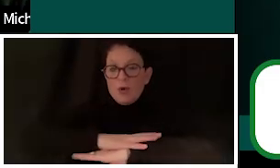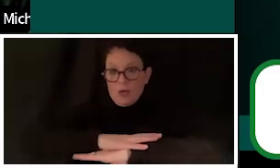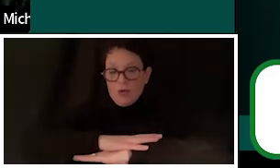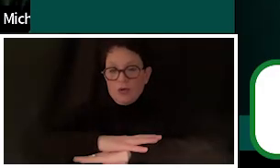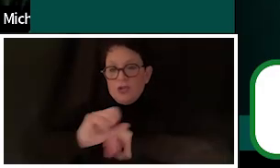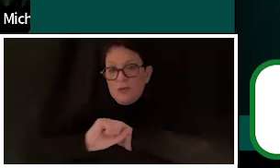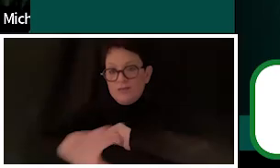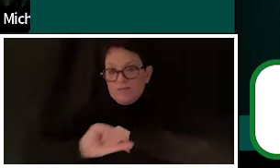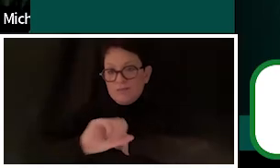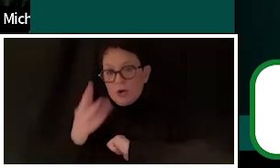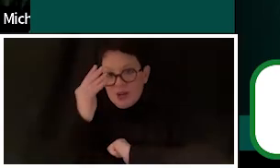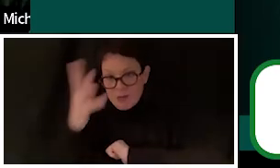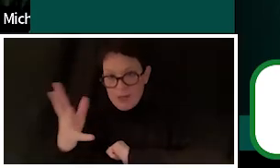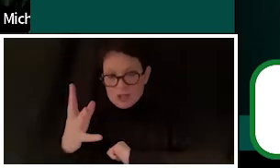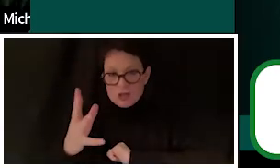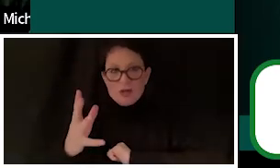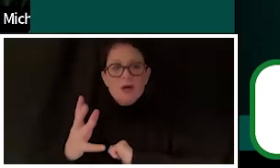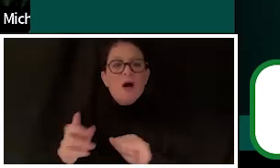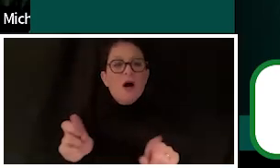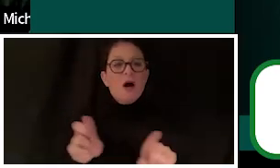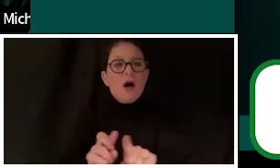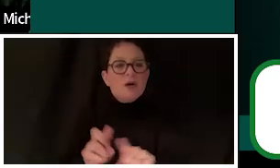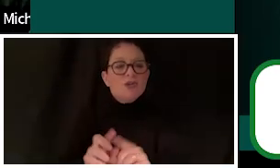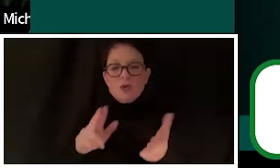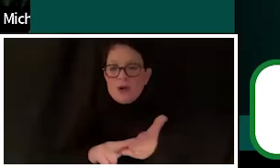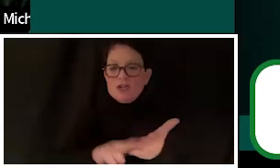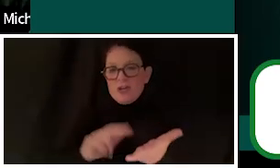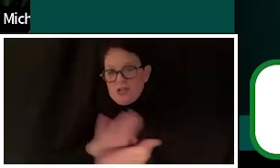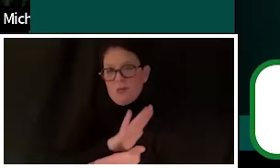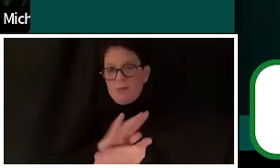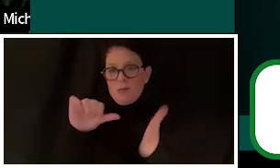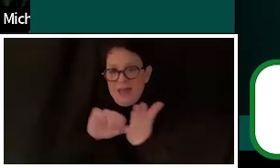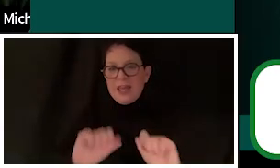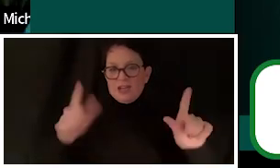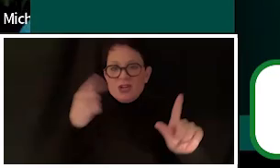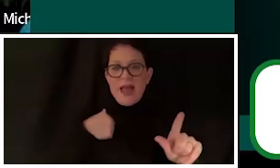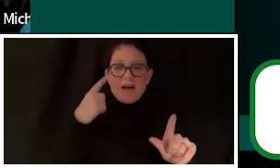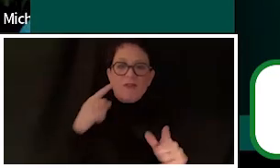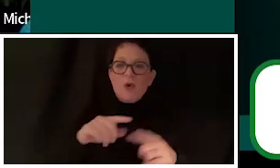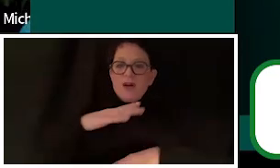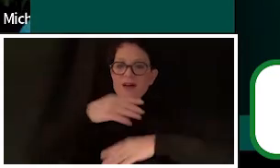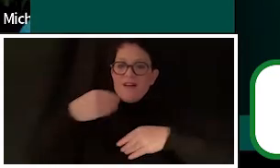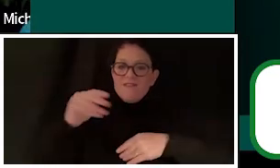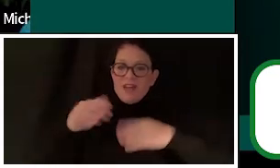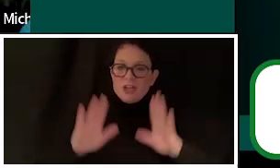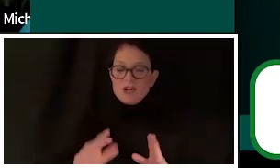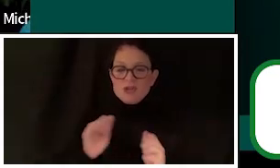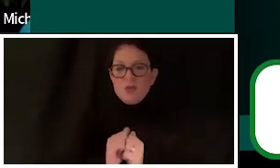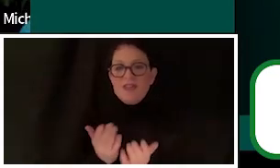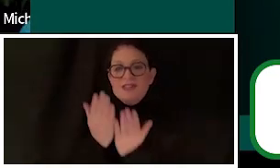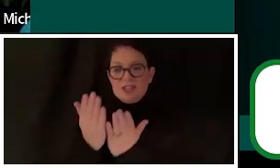And there's information on a registration page for vendors with a suggested